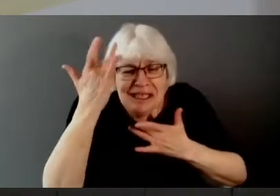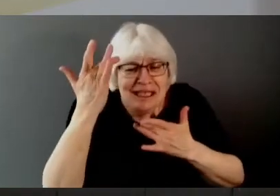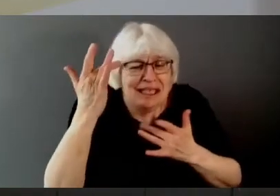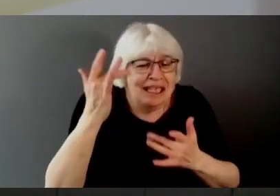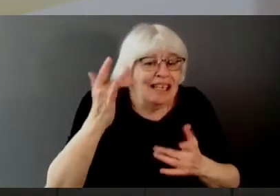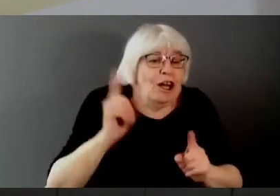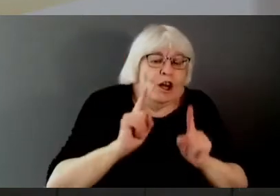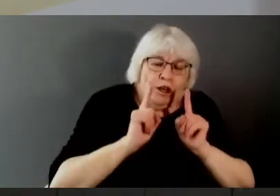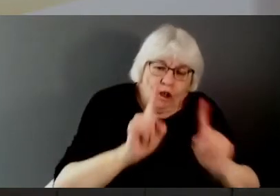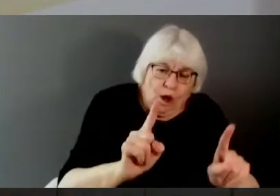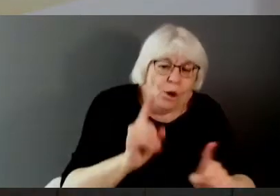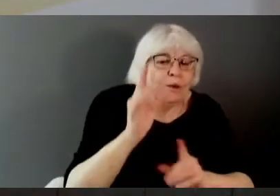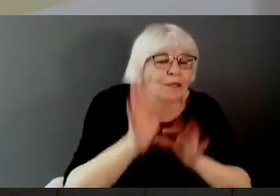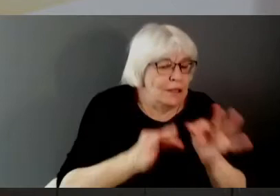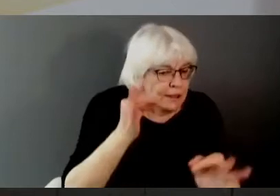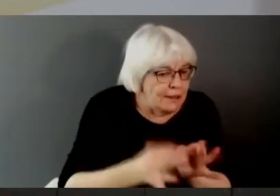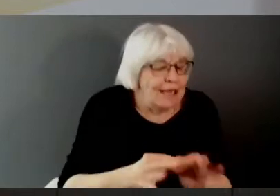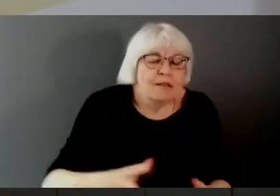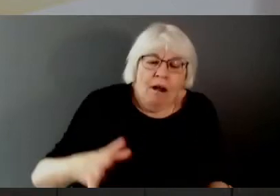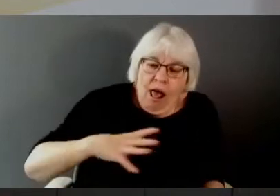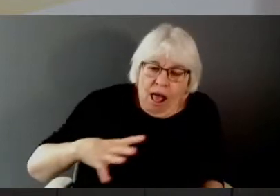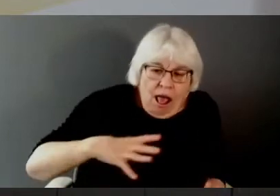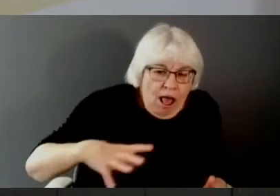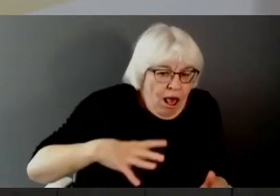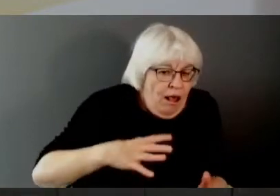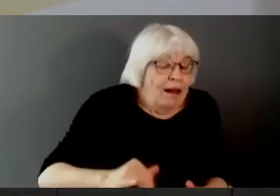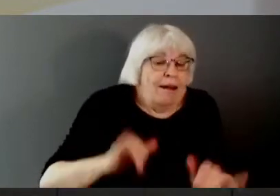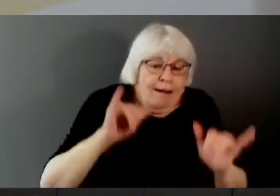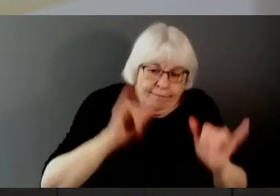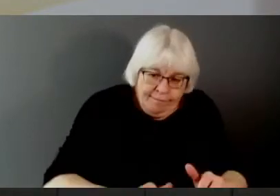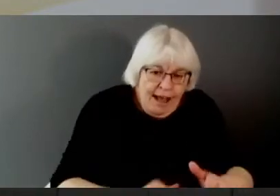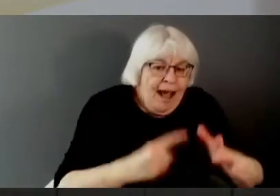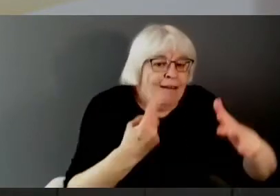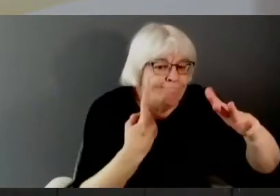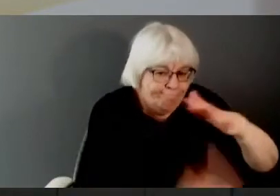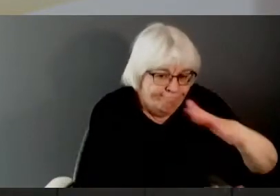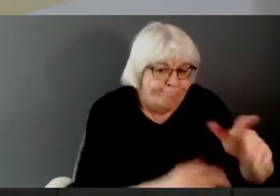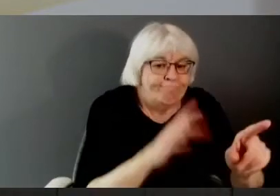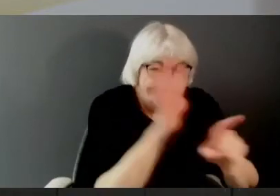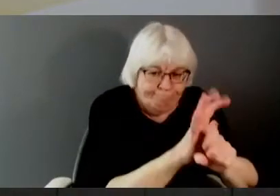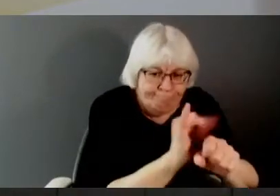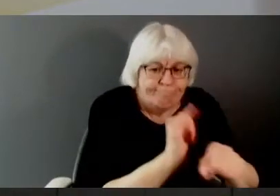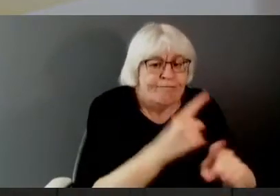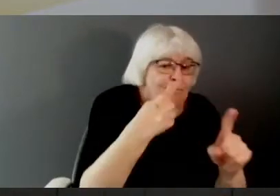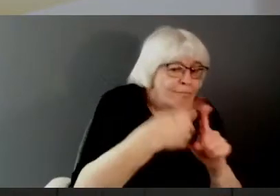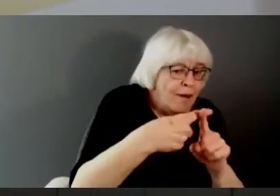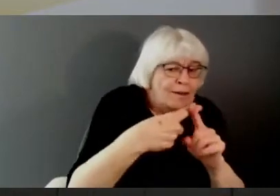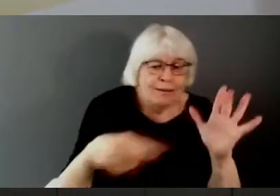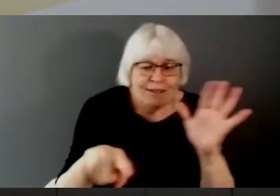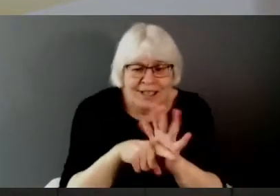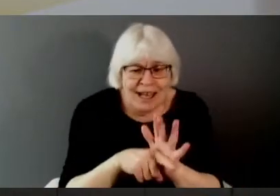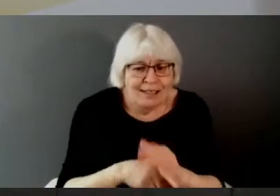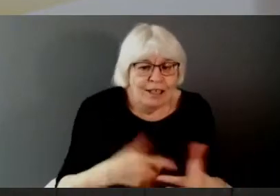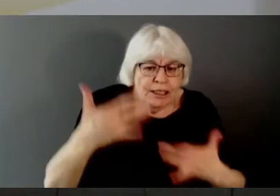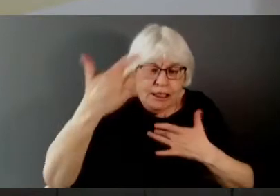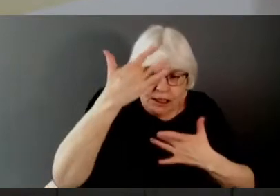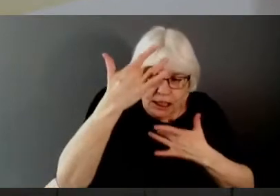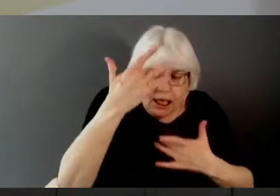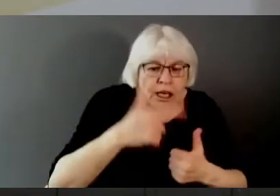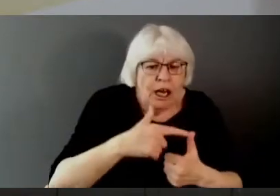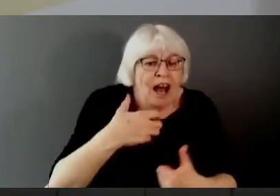As a reminder, the symptoms of COVID-19 include new or worsening cough, shortness of breath or difficulty breathing, fever,